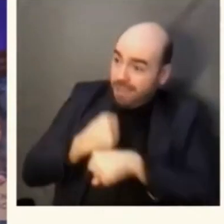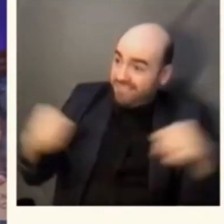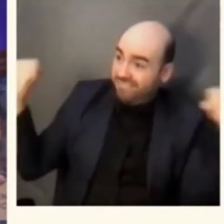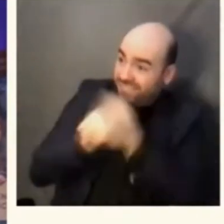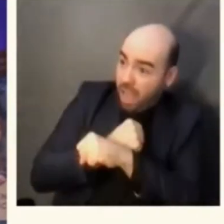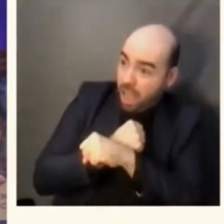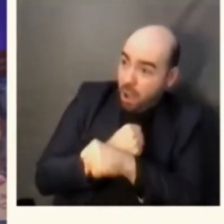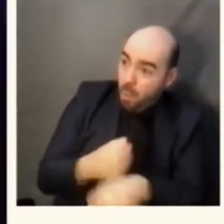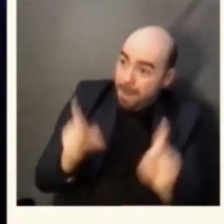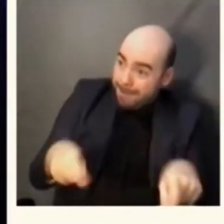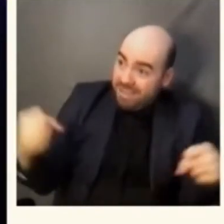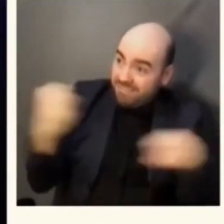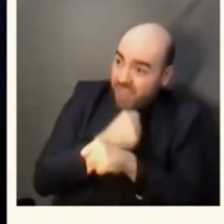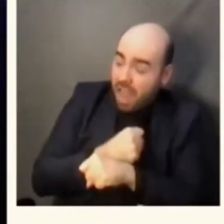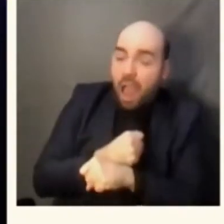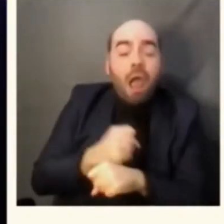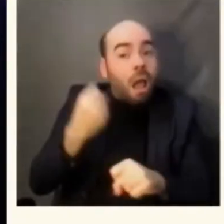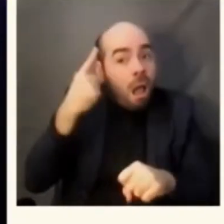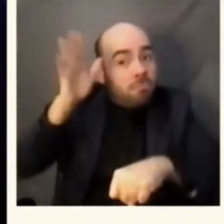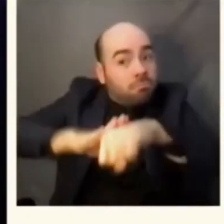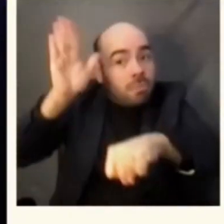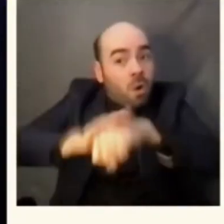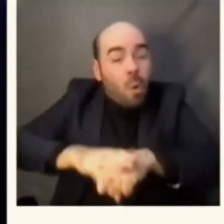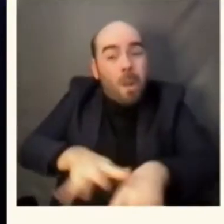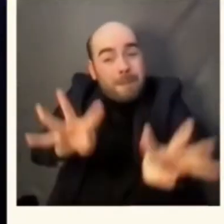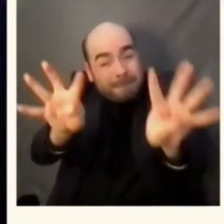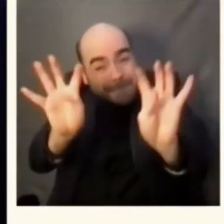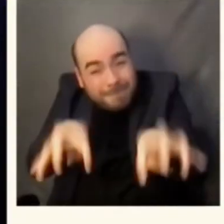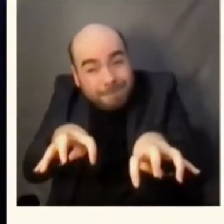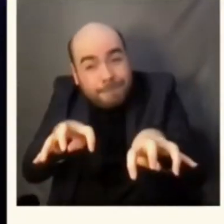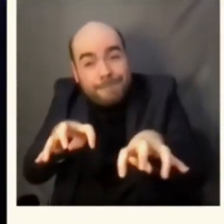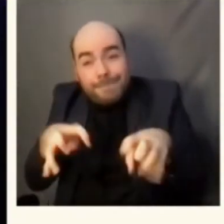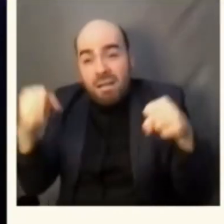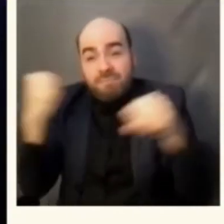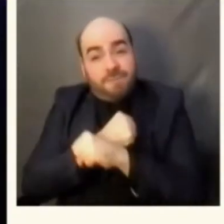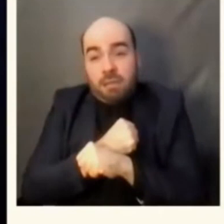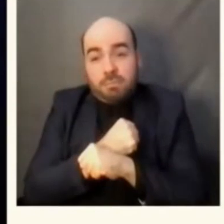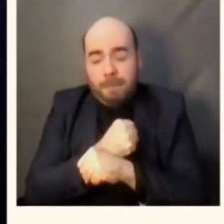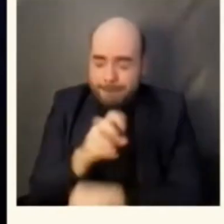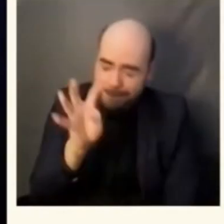we must, there is no one I'd rather have